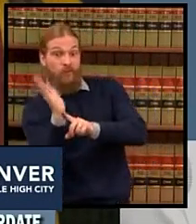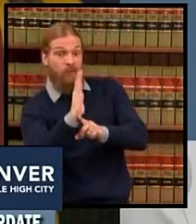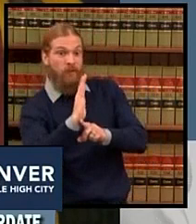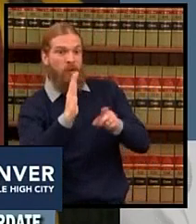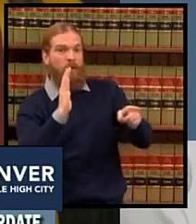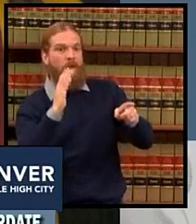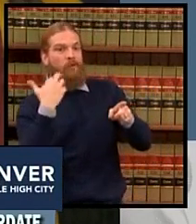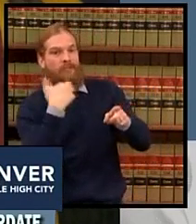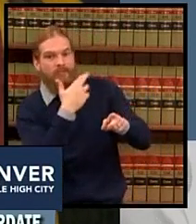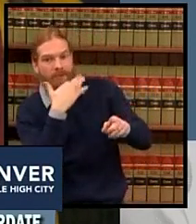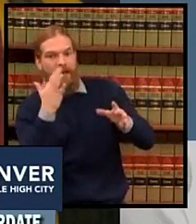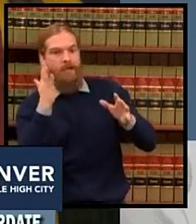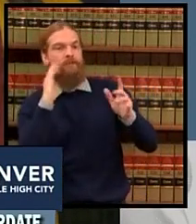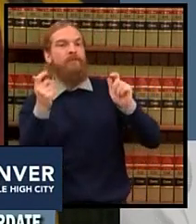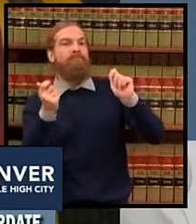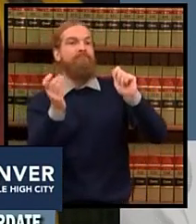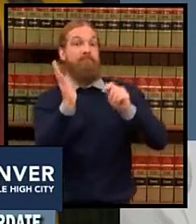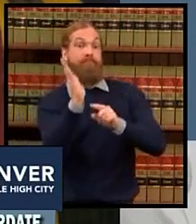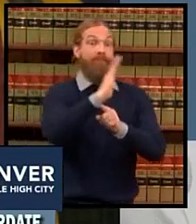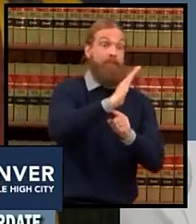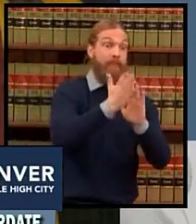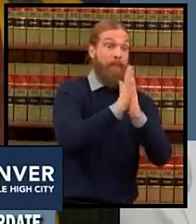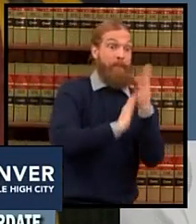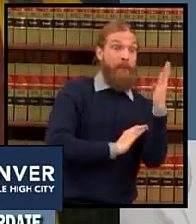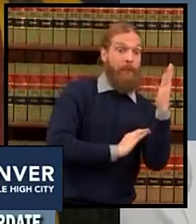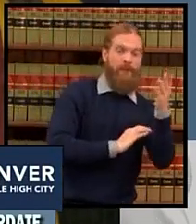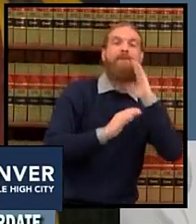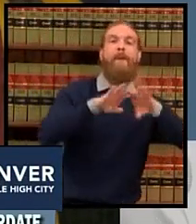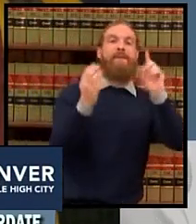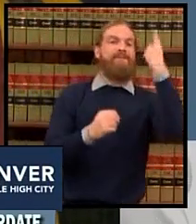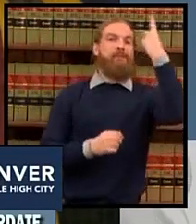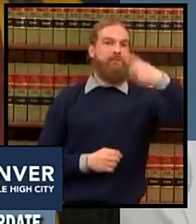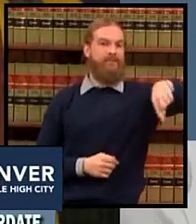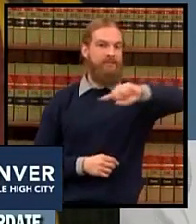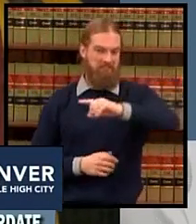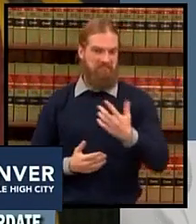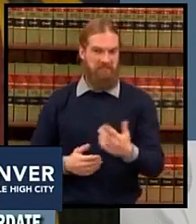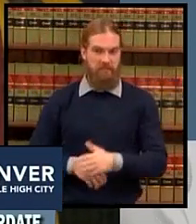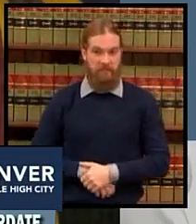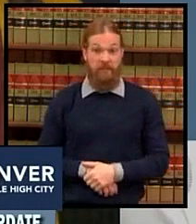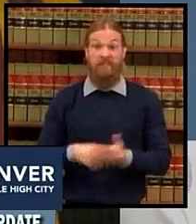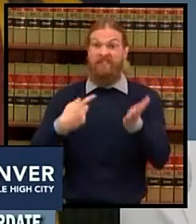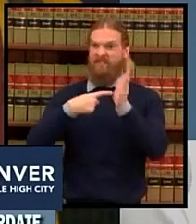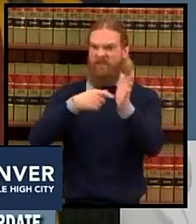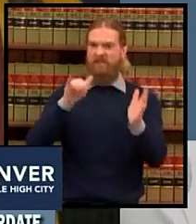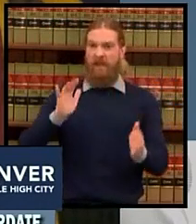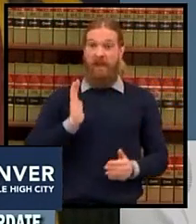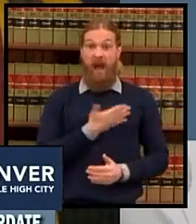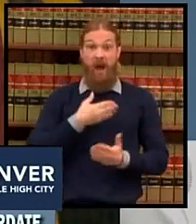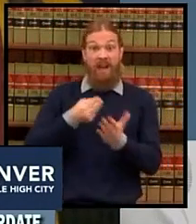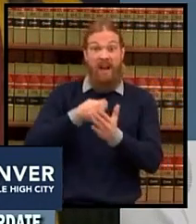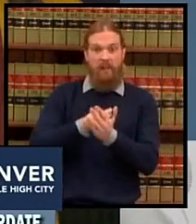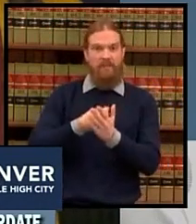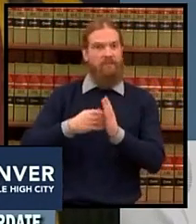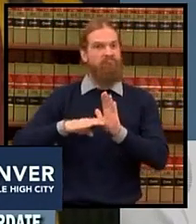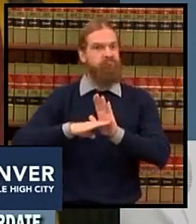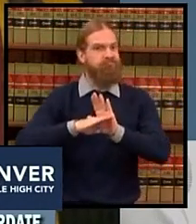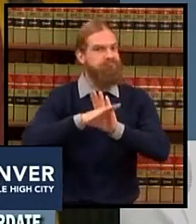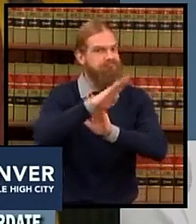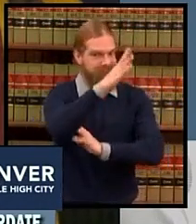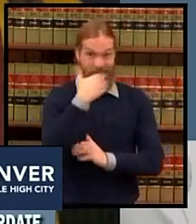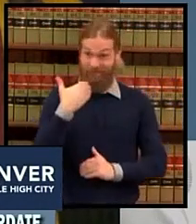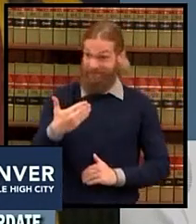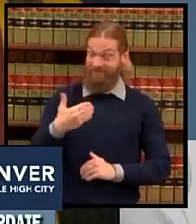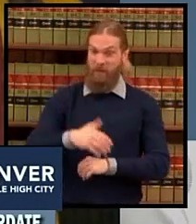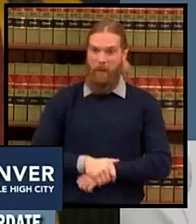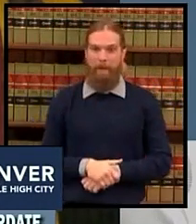another tremendous sign that our economy and our efforts are working. Finally, I'm going to wrap up my comments today by highlighting